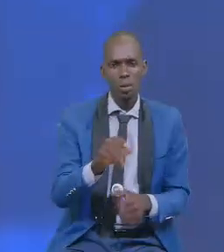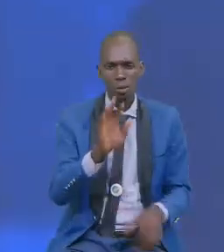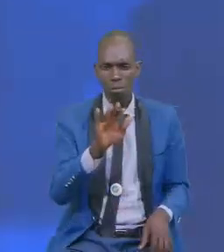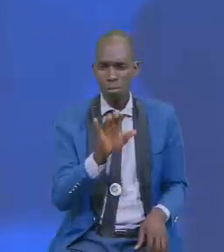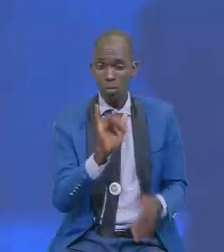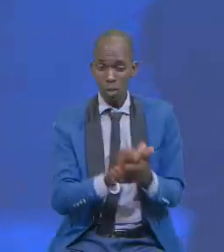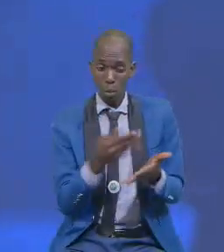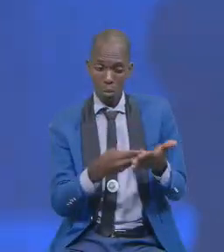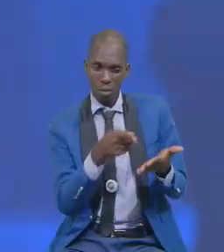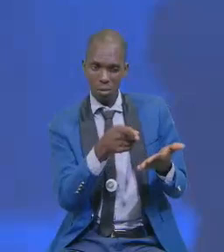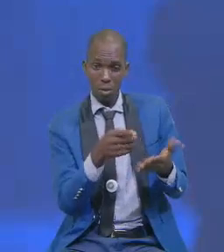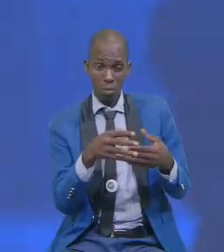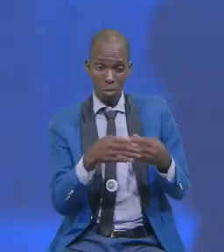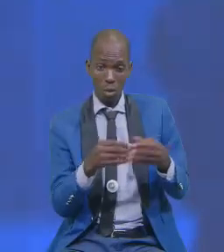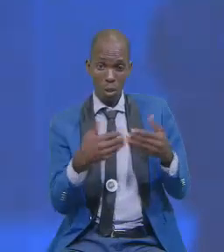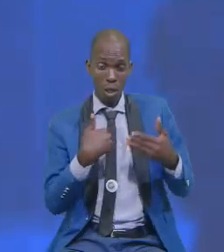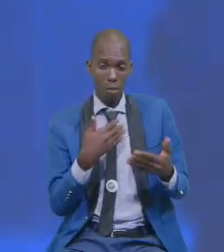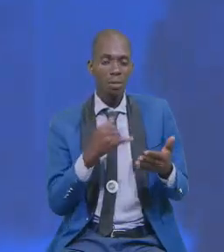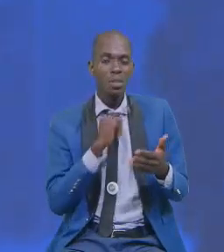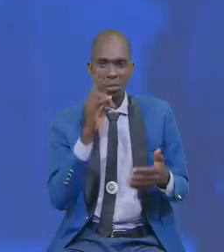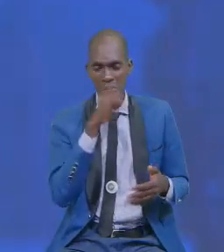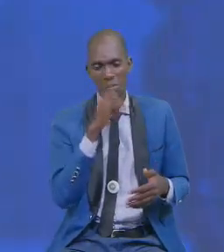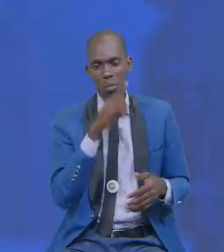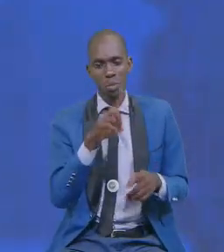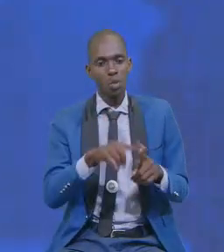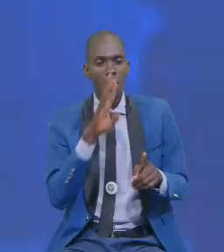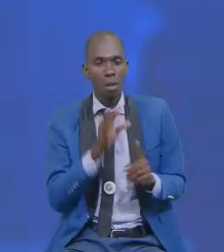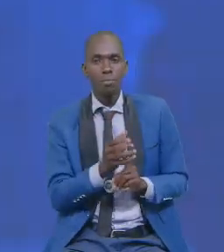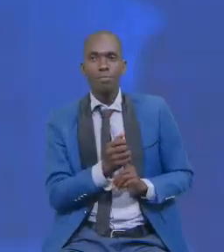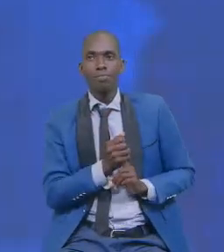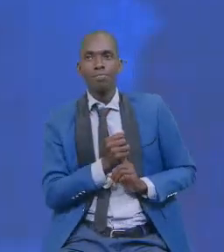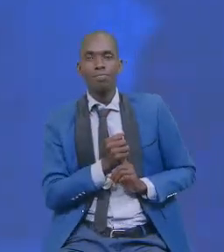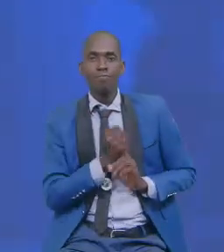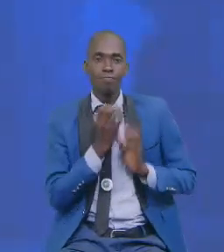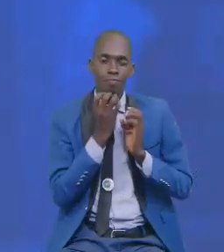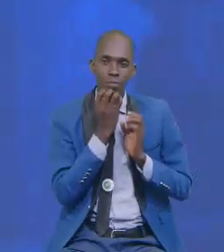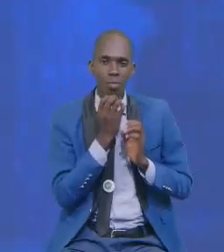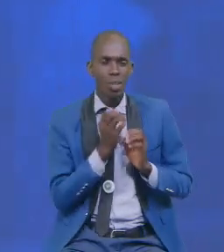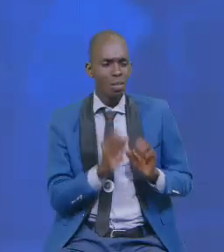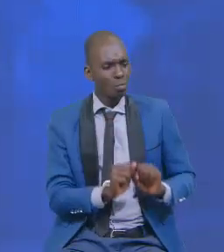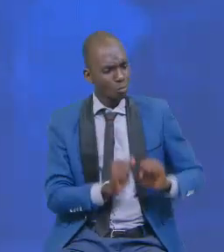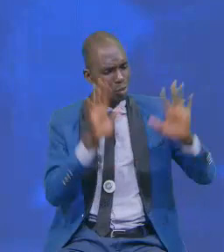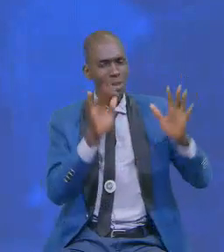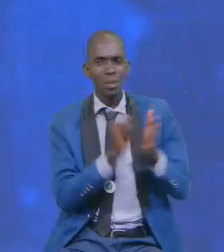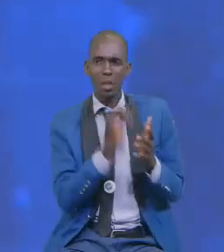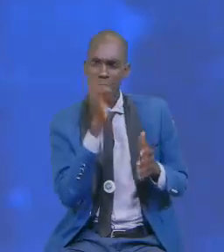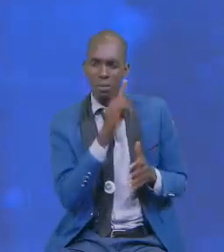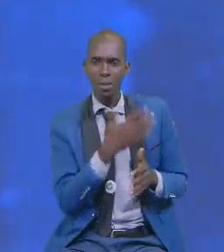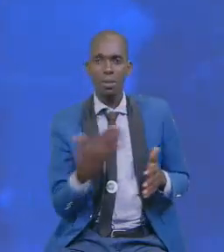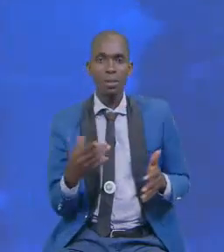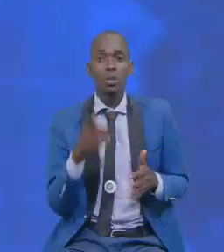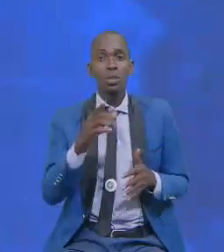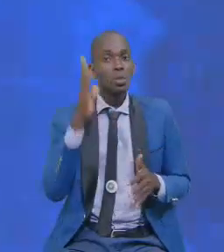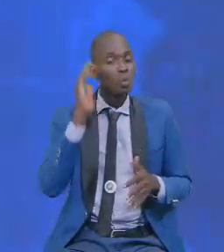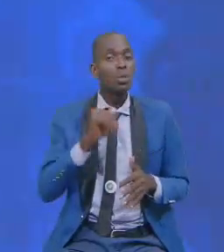fake? You're holding on to it. Surrender them. You will not be charged